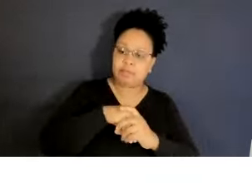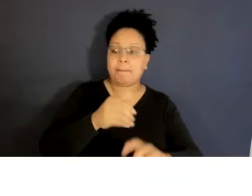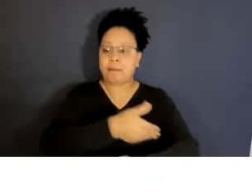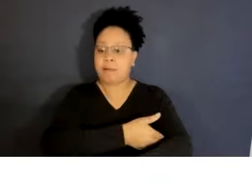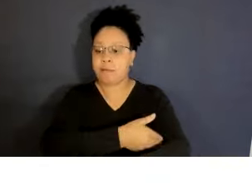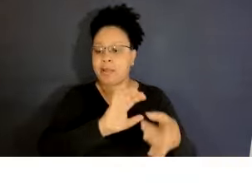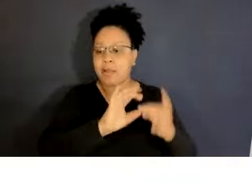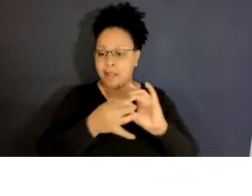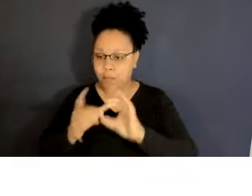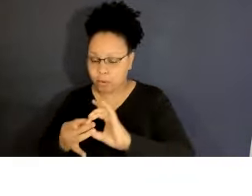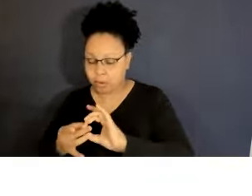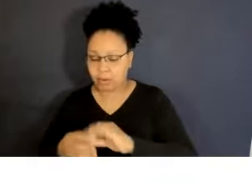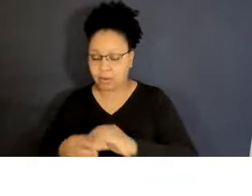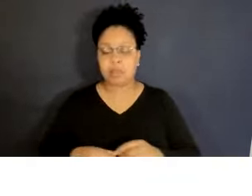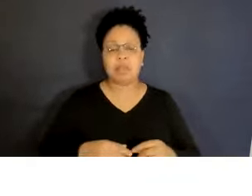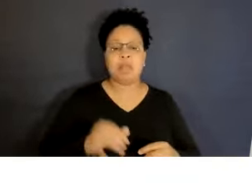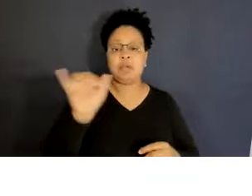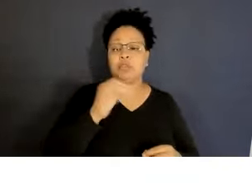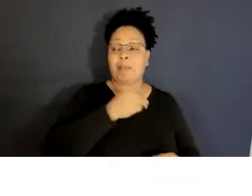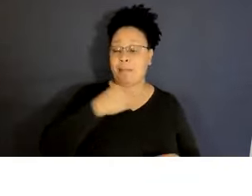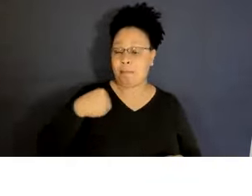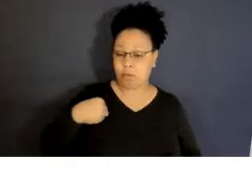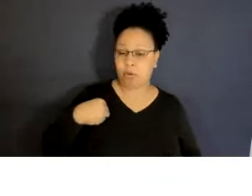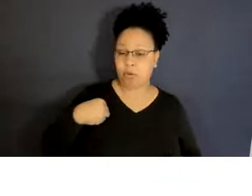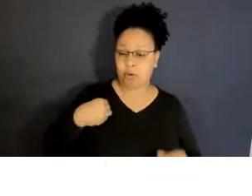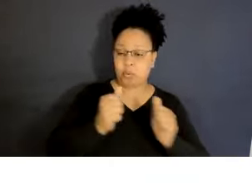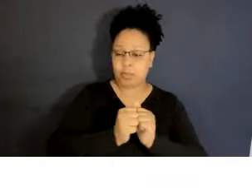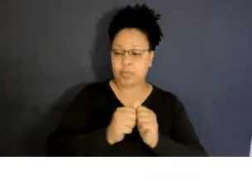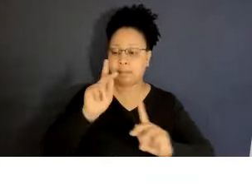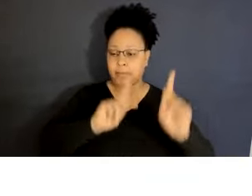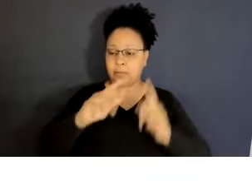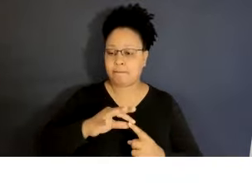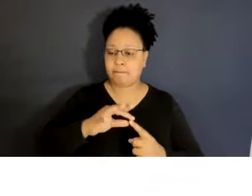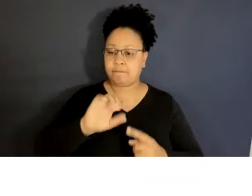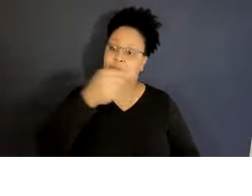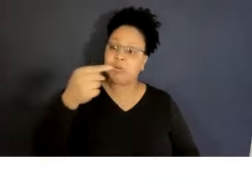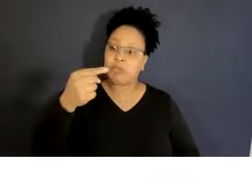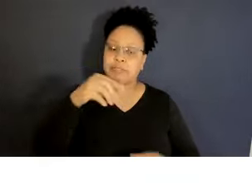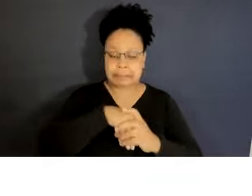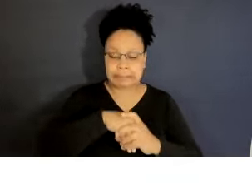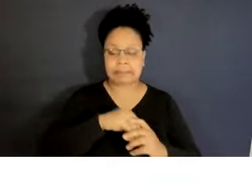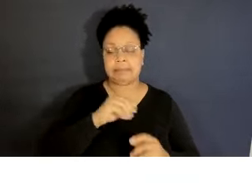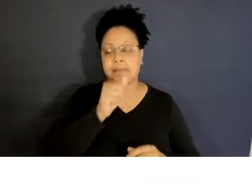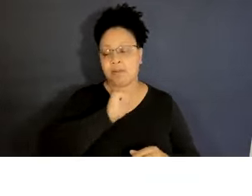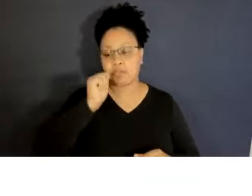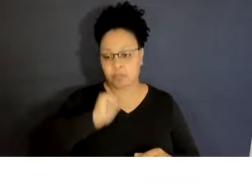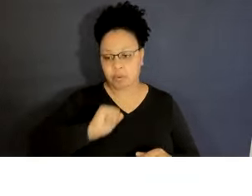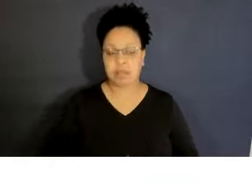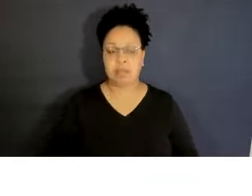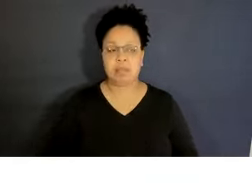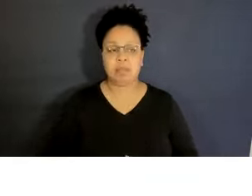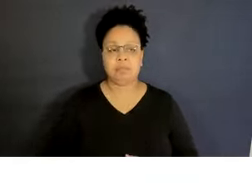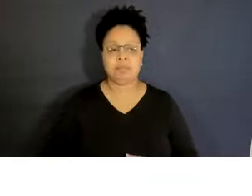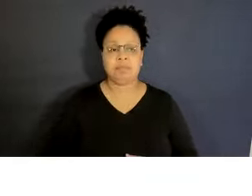Network and a member at large with People First of Arizona. We are